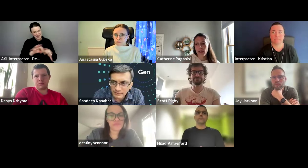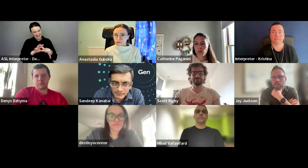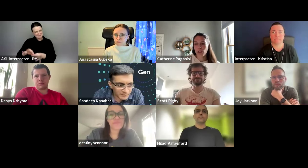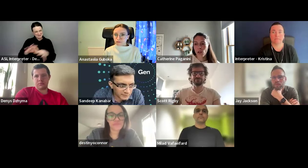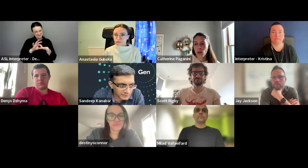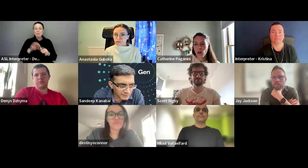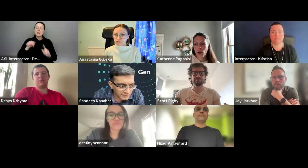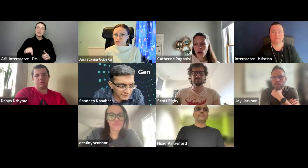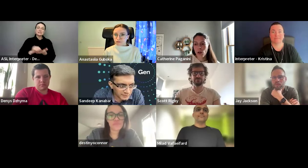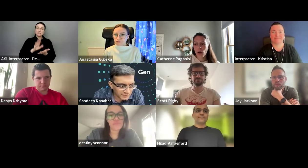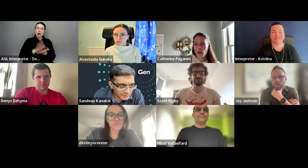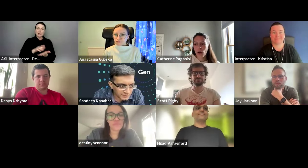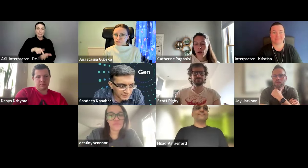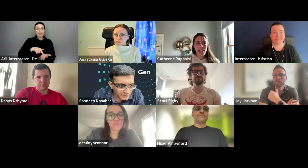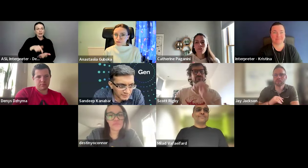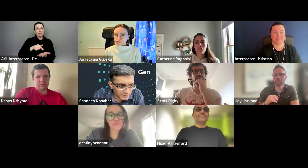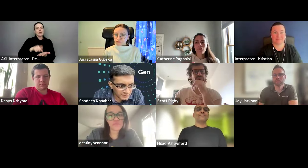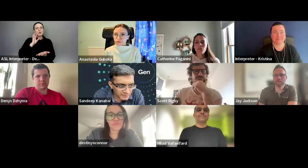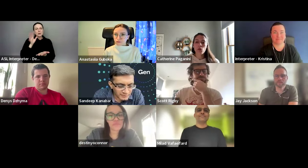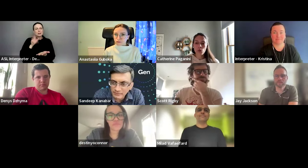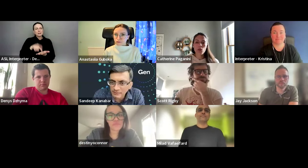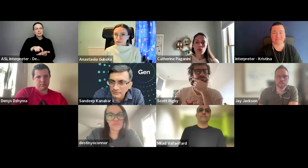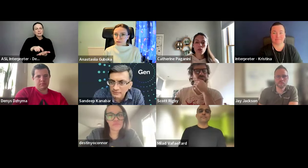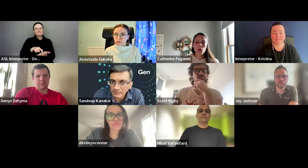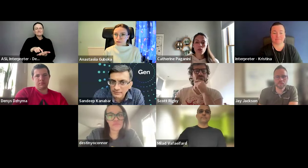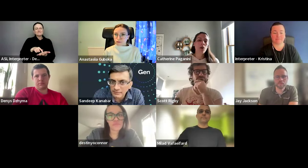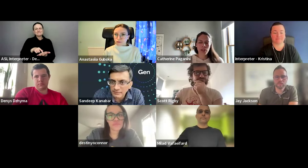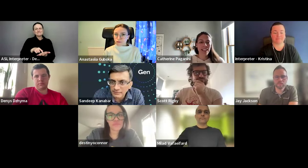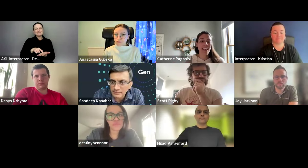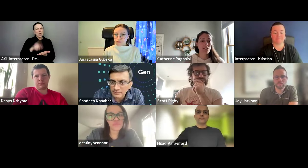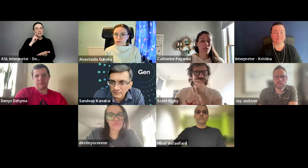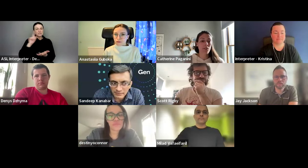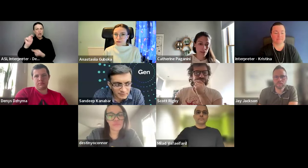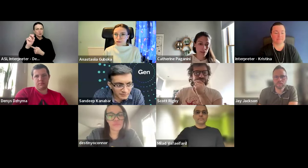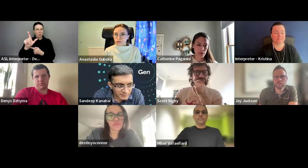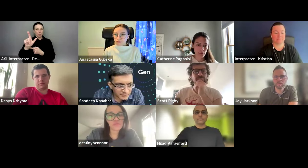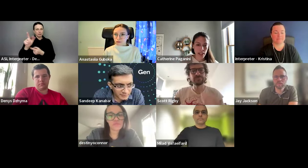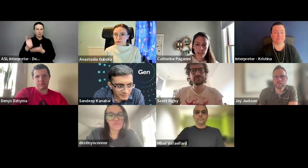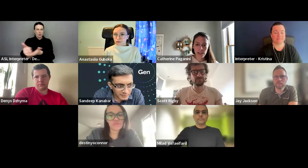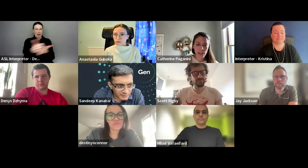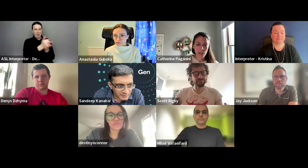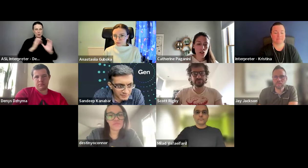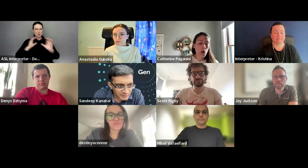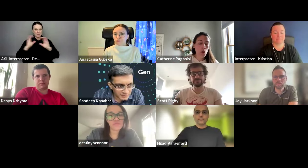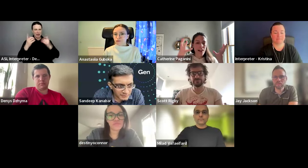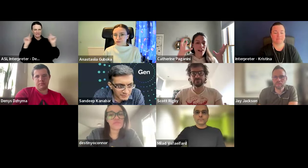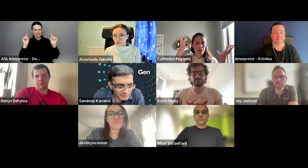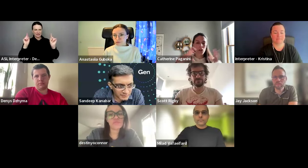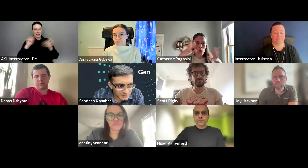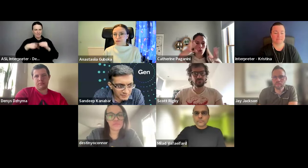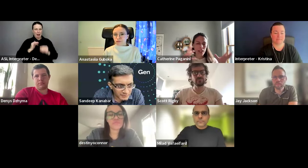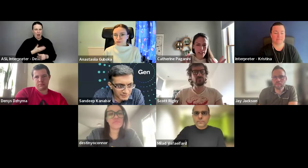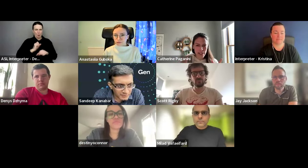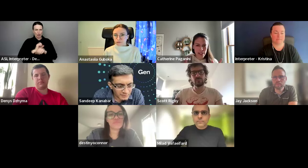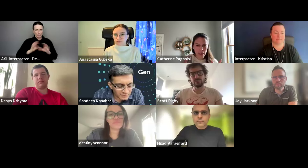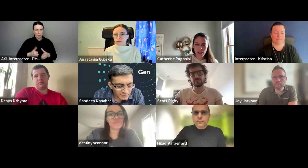this document will... The idea is for it to be a tool to help you communicate that effectively, right? Because